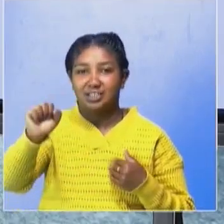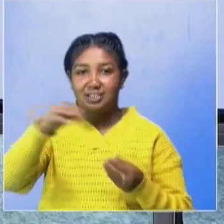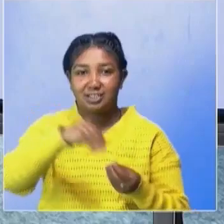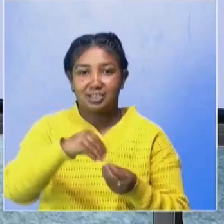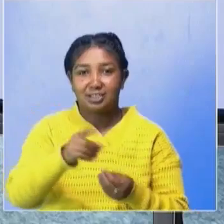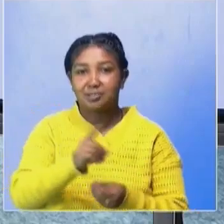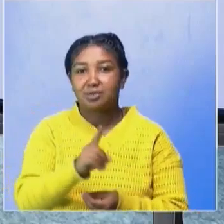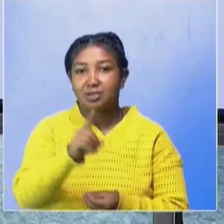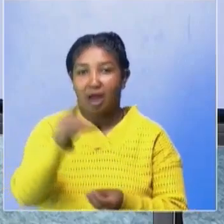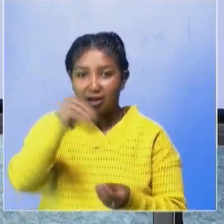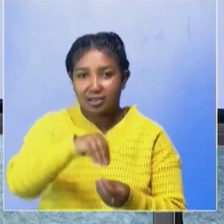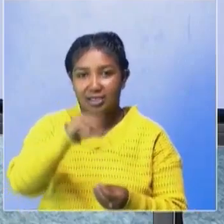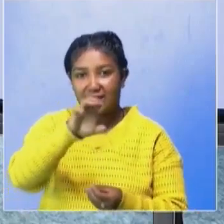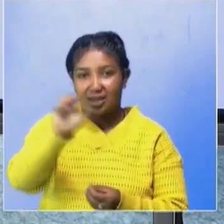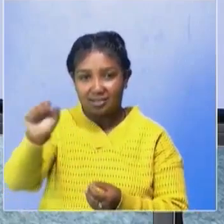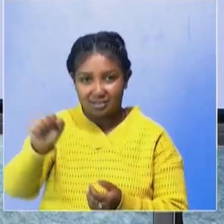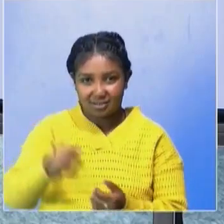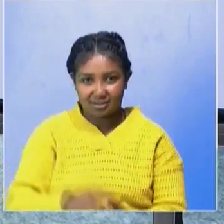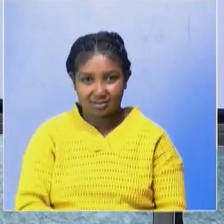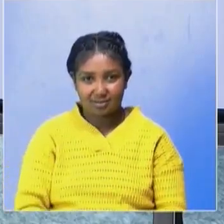Add what? ES.